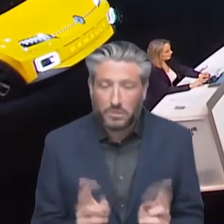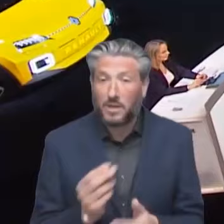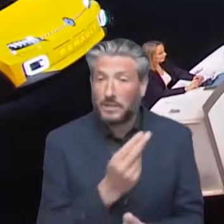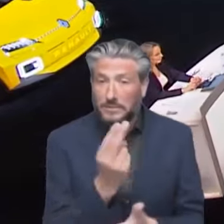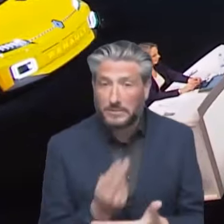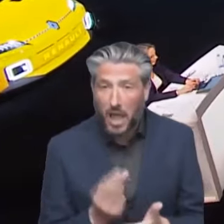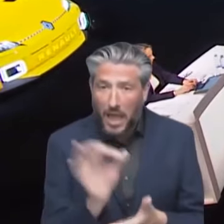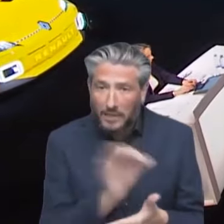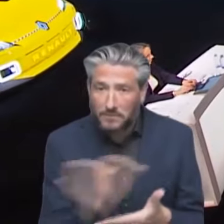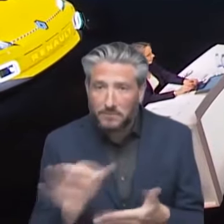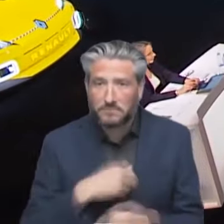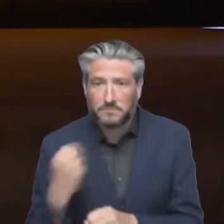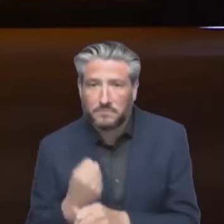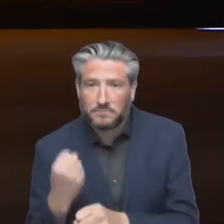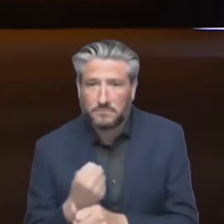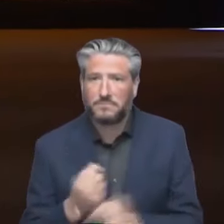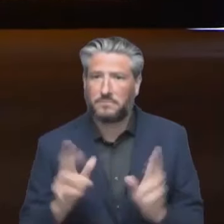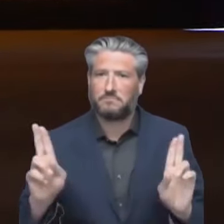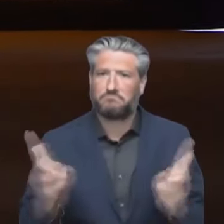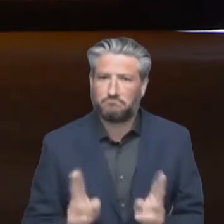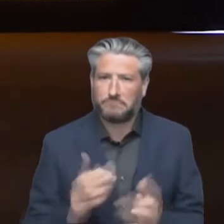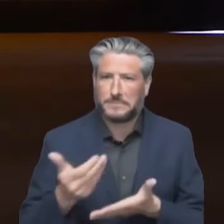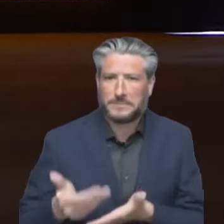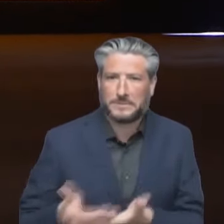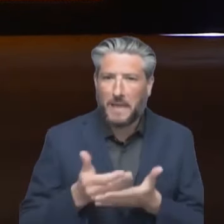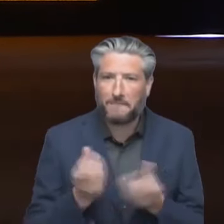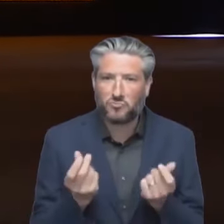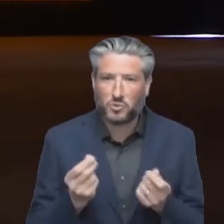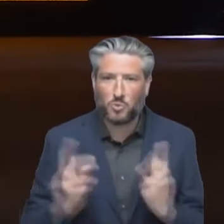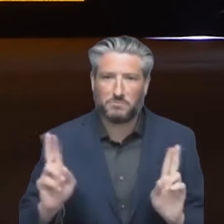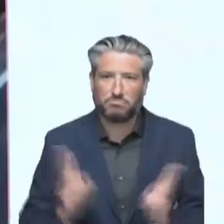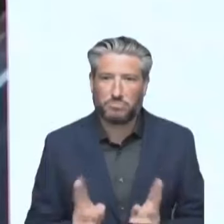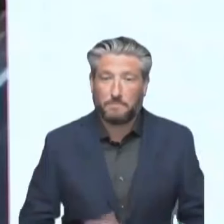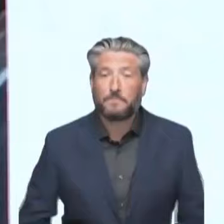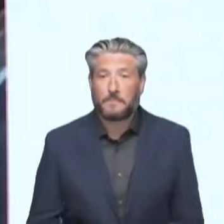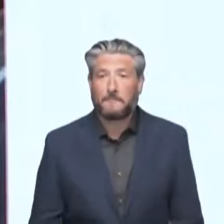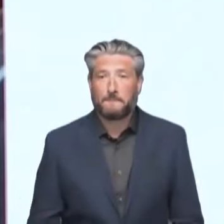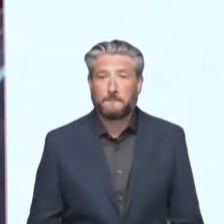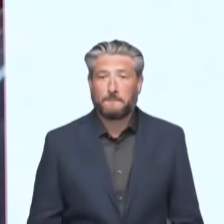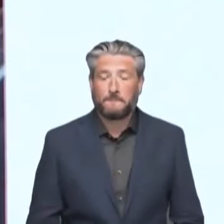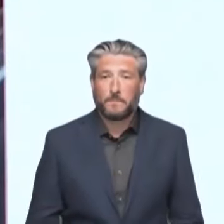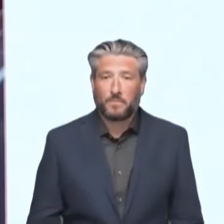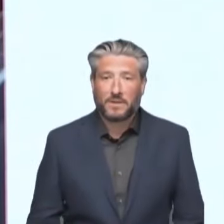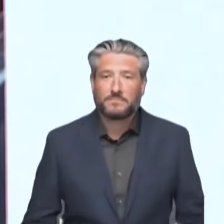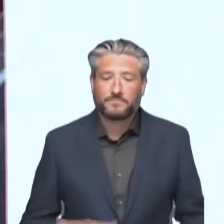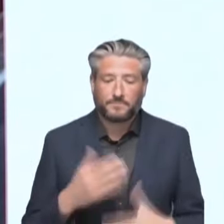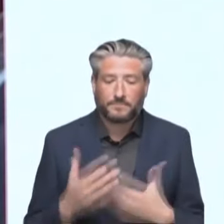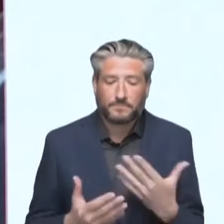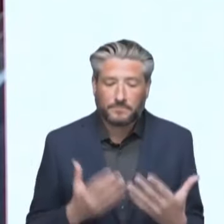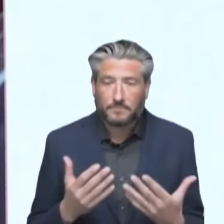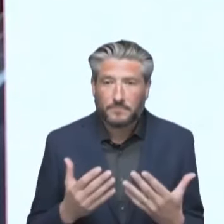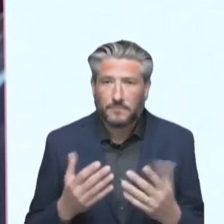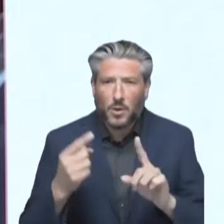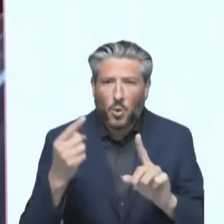vehicles. Alpine will be carrying forward, among other things, our objective of